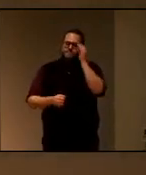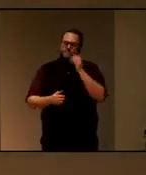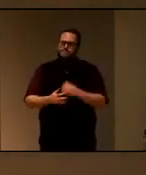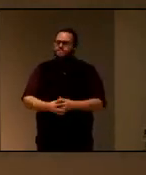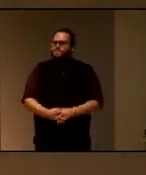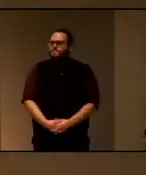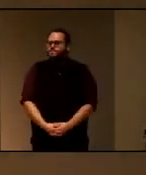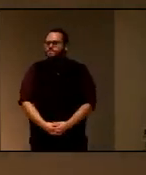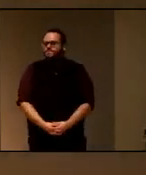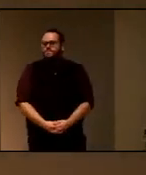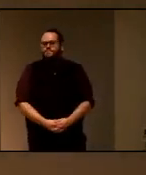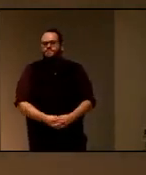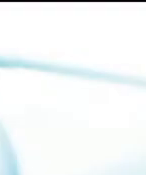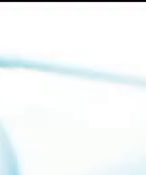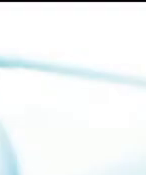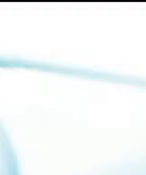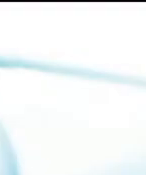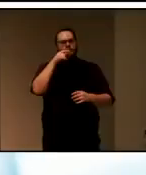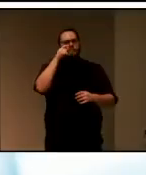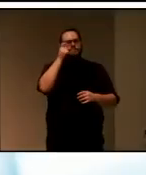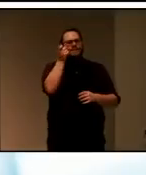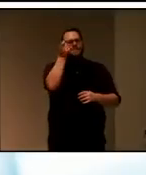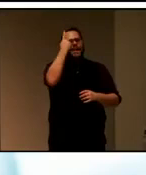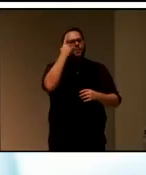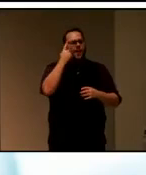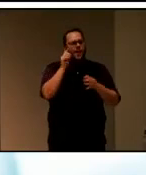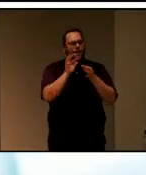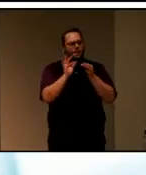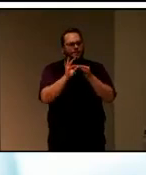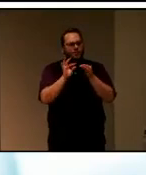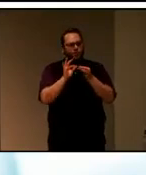So here's the takeaway message.